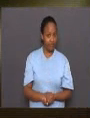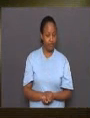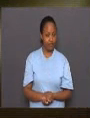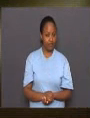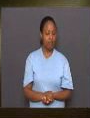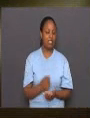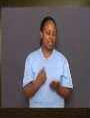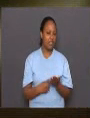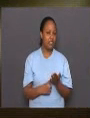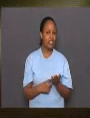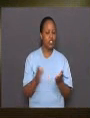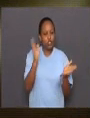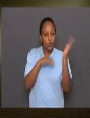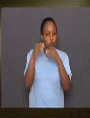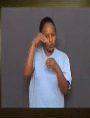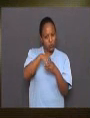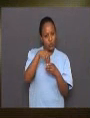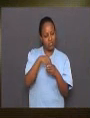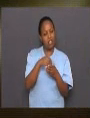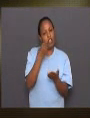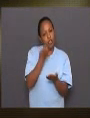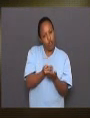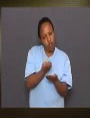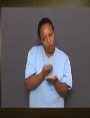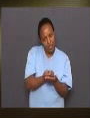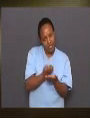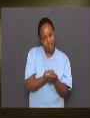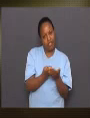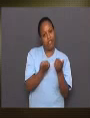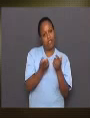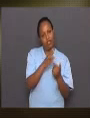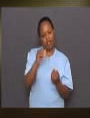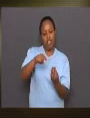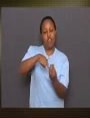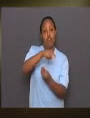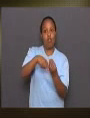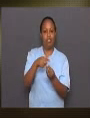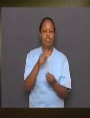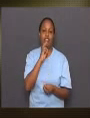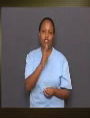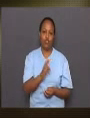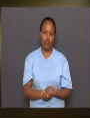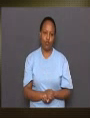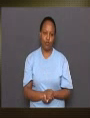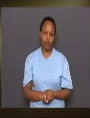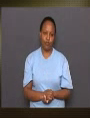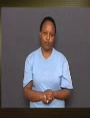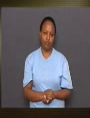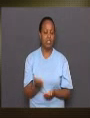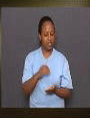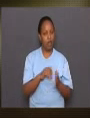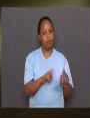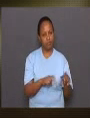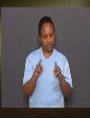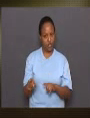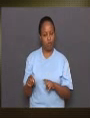of these are problems of economics and environment. There have also